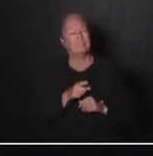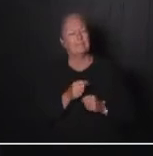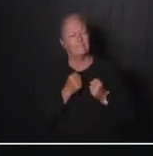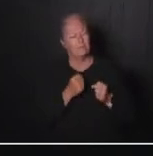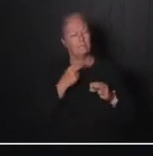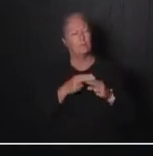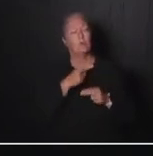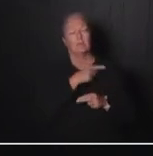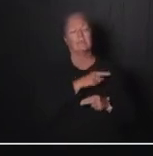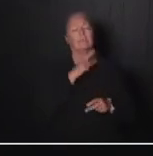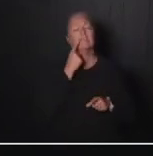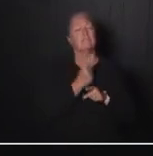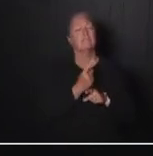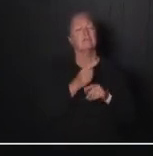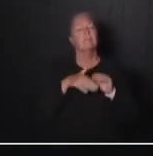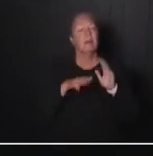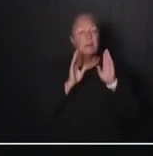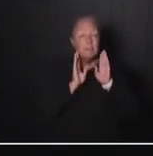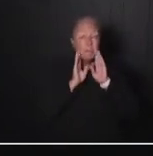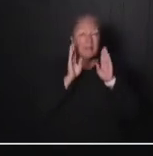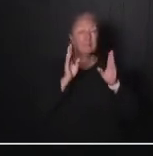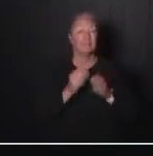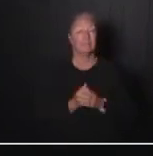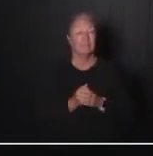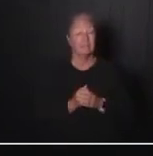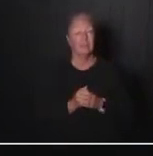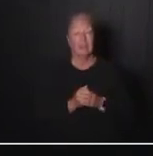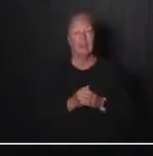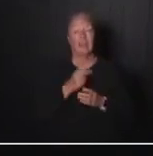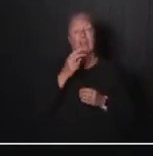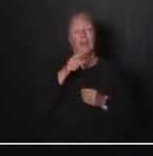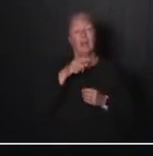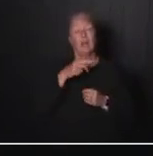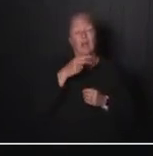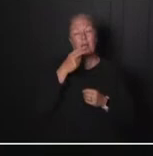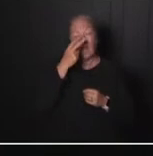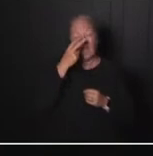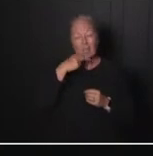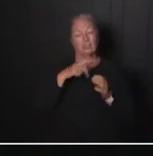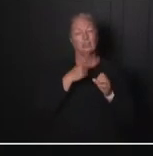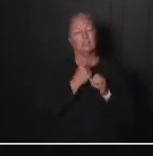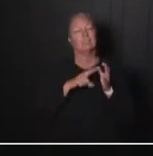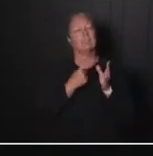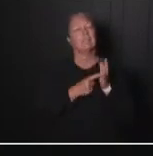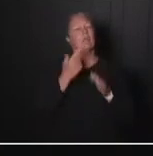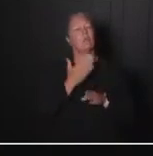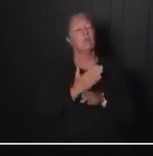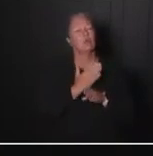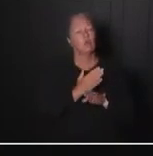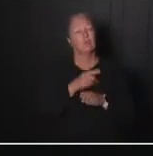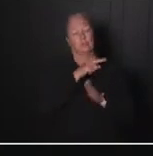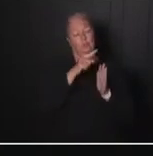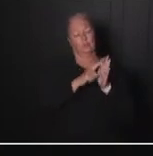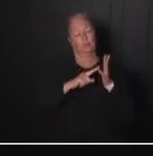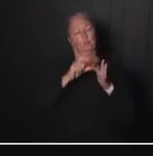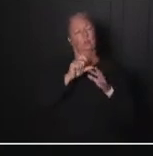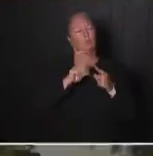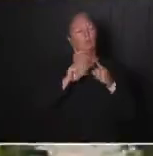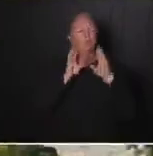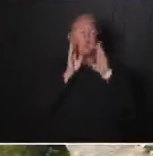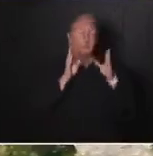also name-checked, a remarkable and passionate aged care worker from WA named Jude.